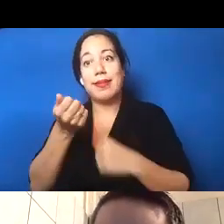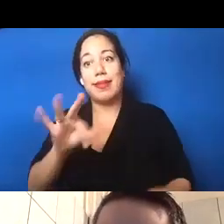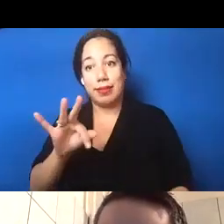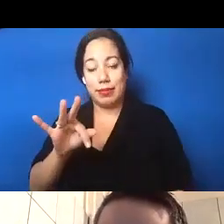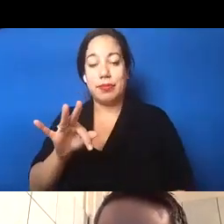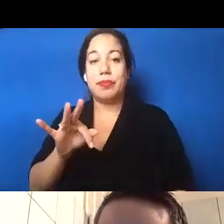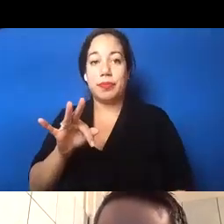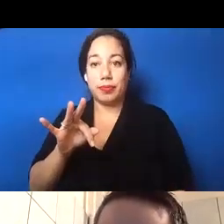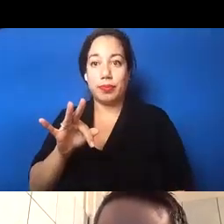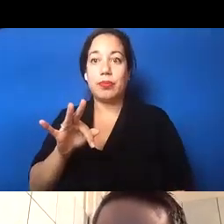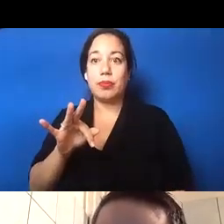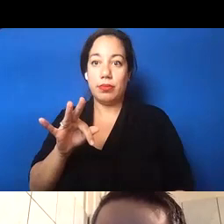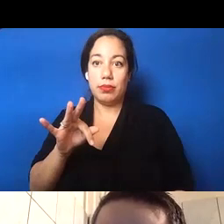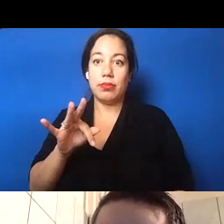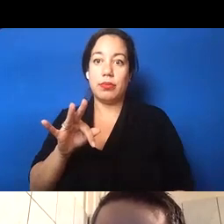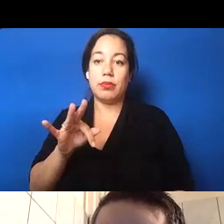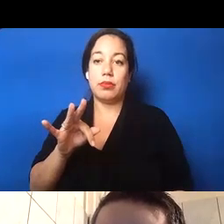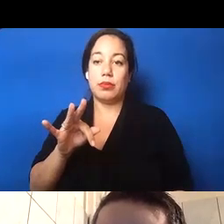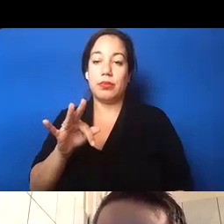COVID-19 has brought us